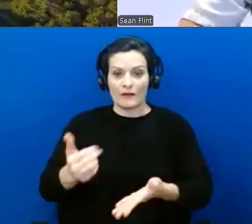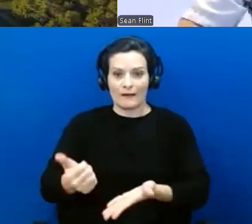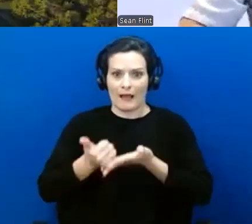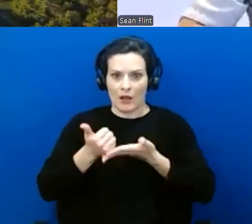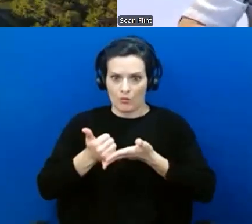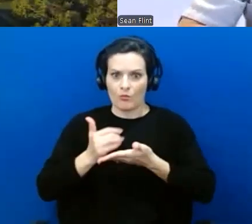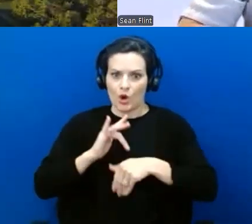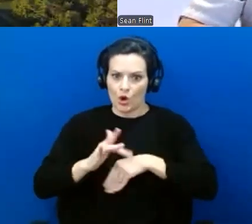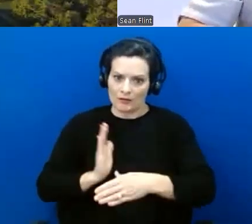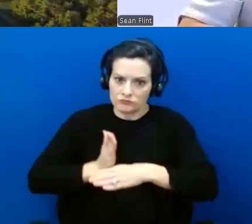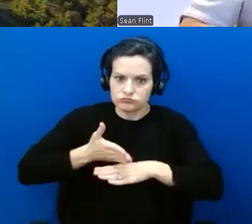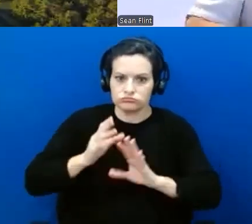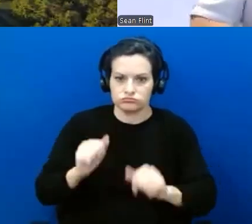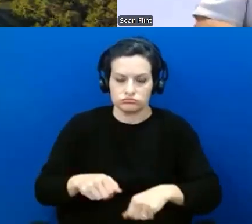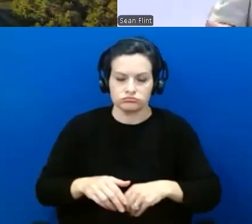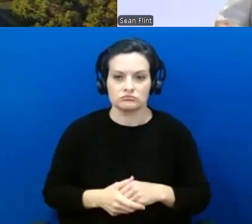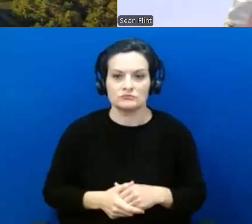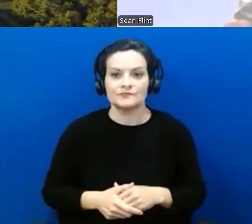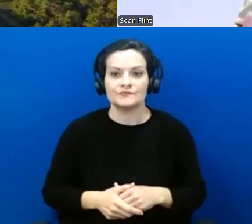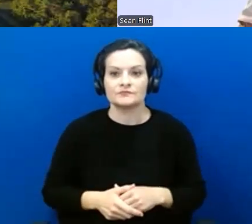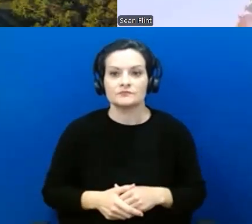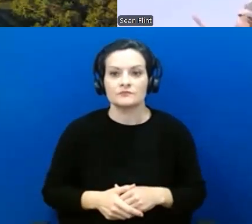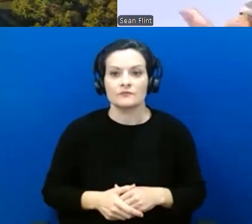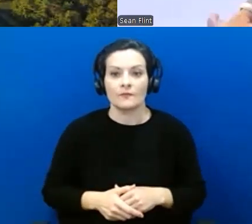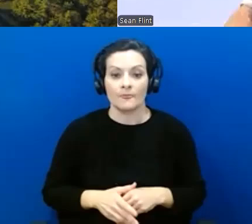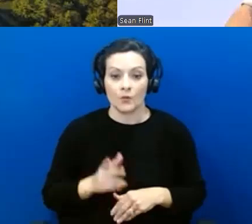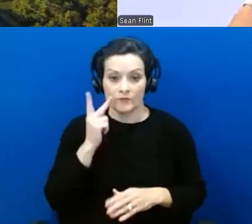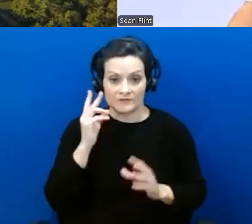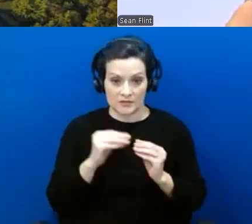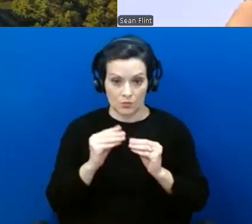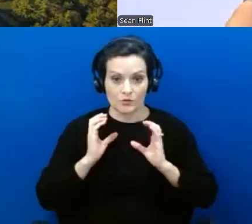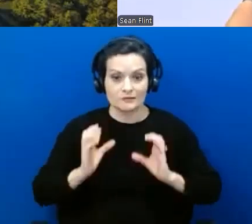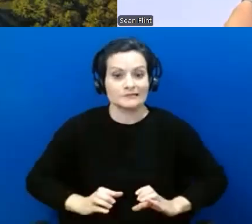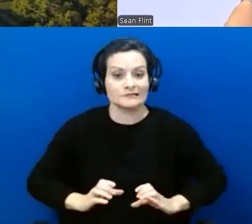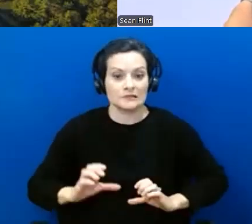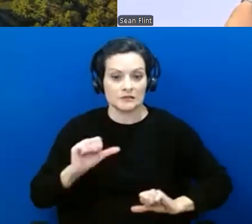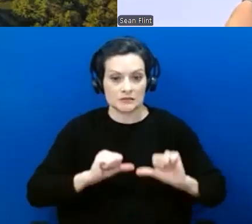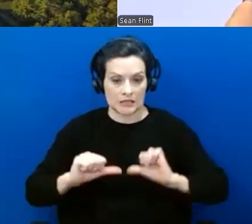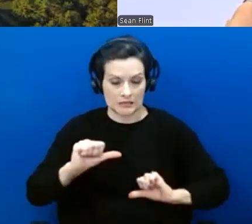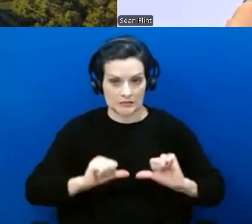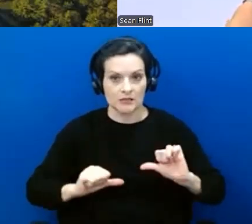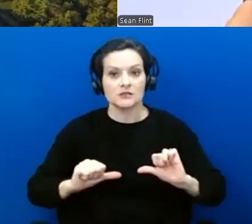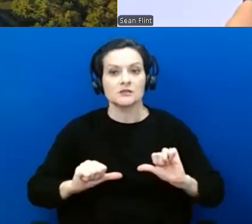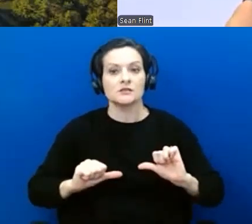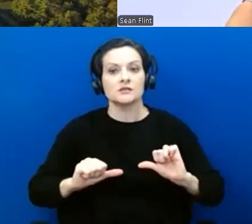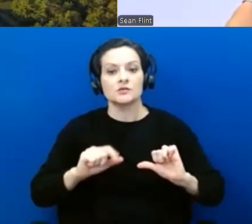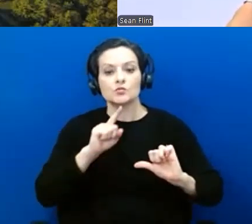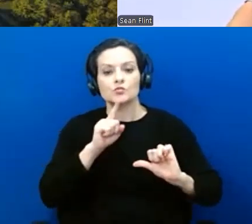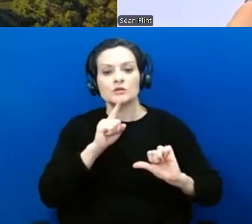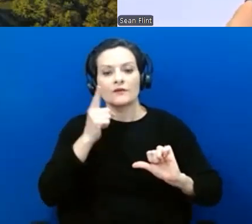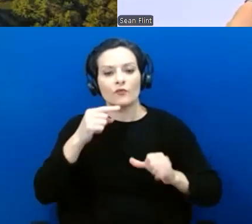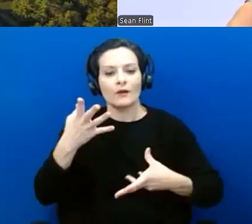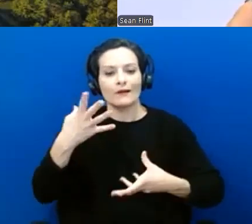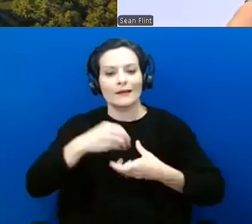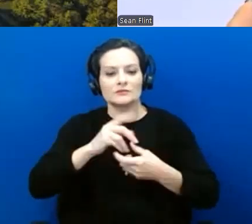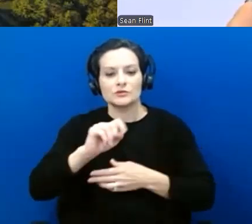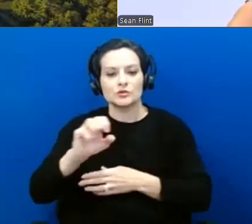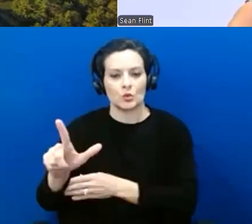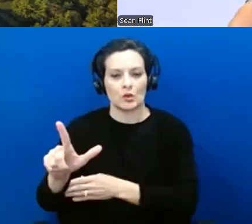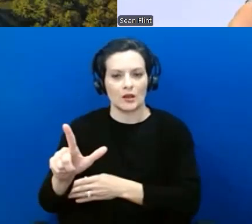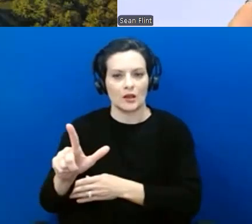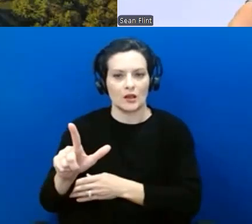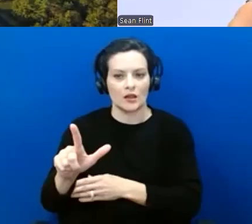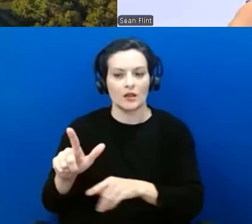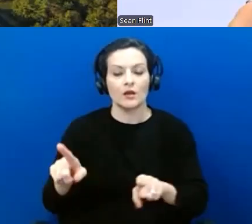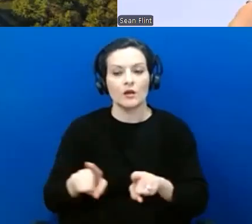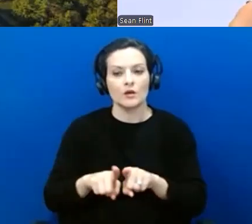I think we've seen a lot of citizen science that I think is really great in a lot of ways, and particularly as an engagement tool, but is just creating sort of